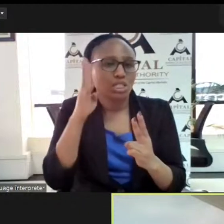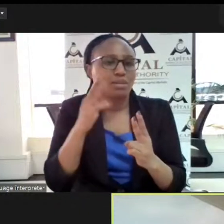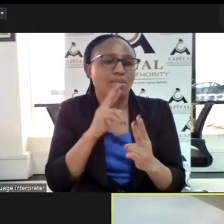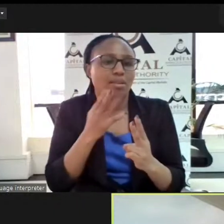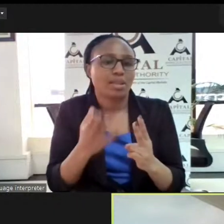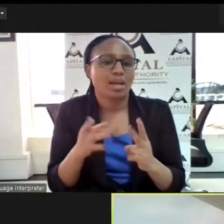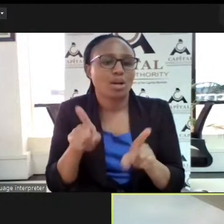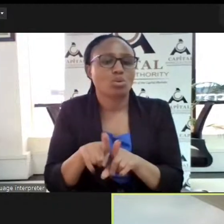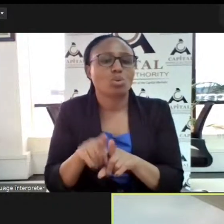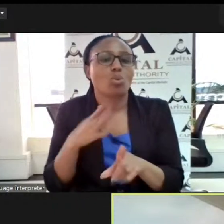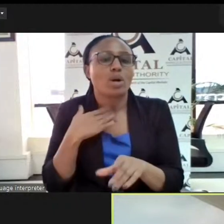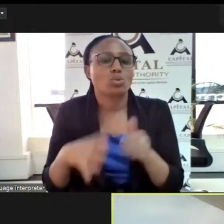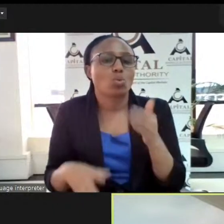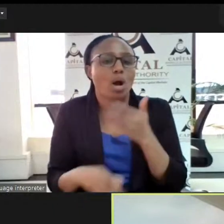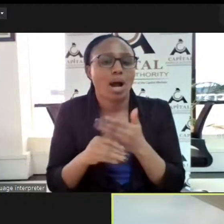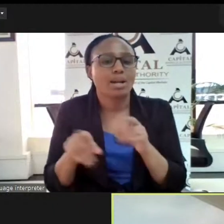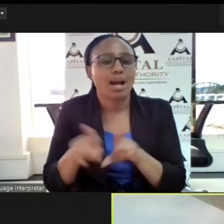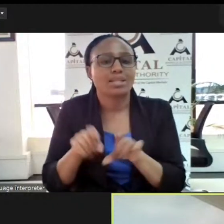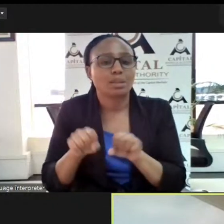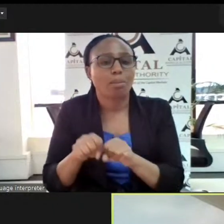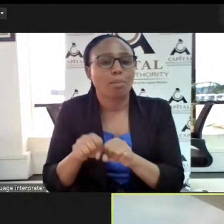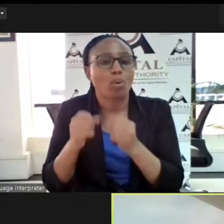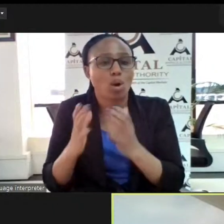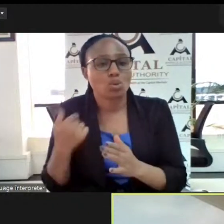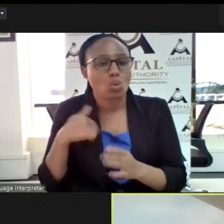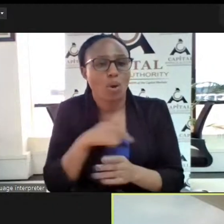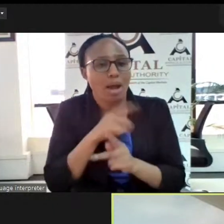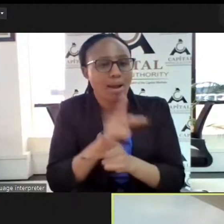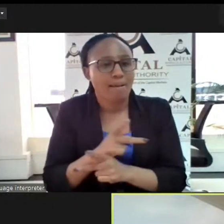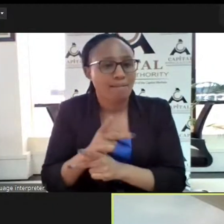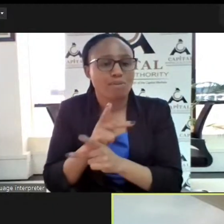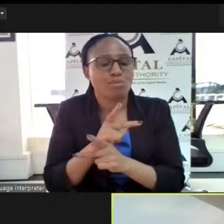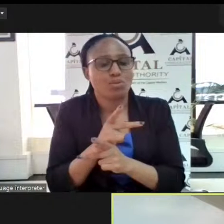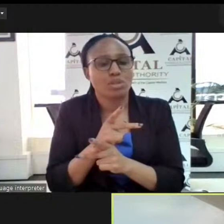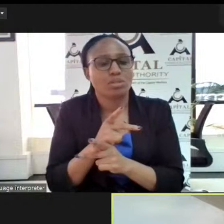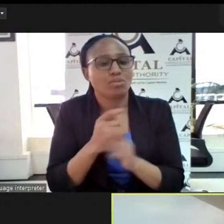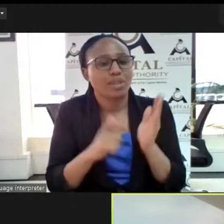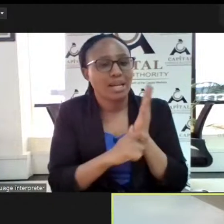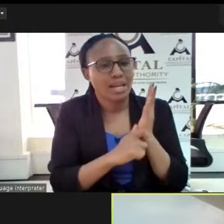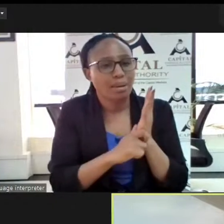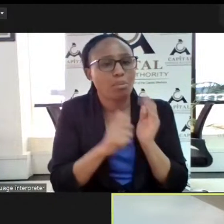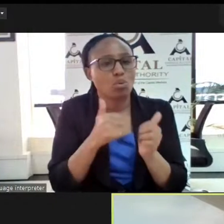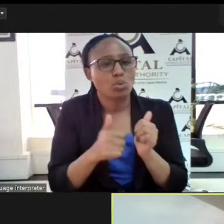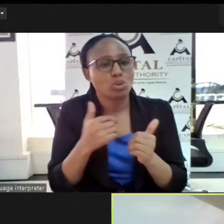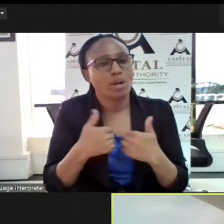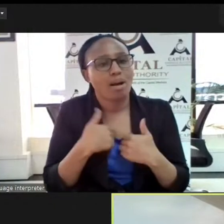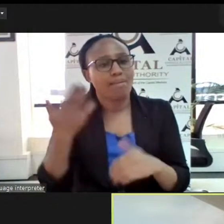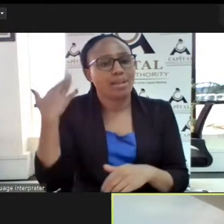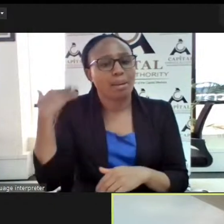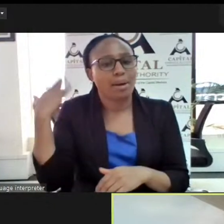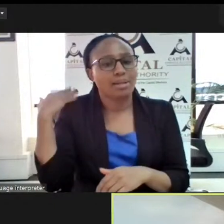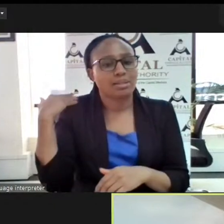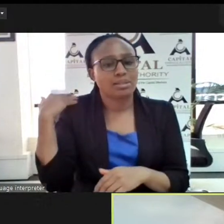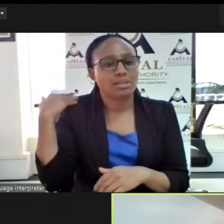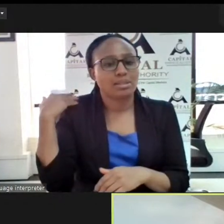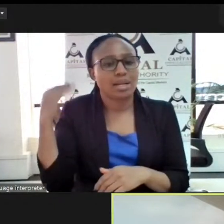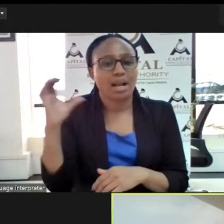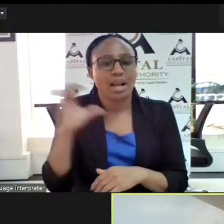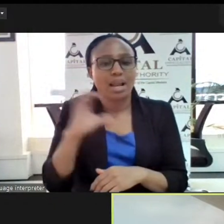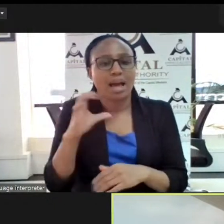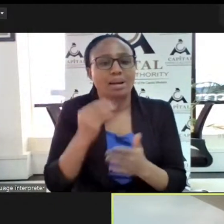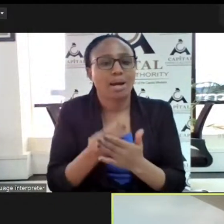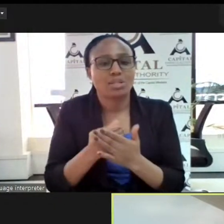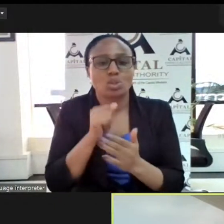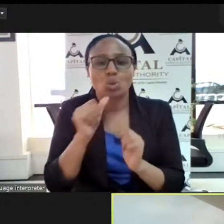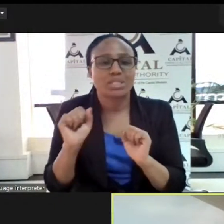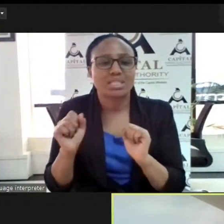want to add, as brokers, we're very conscious of the reputation we've had in the past that client money is not safe with